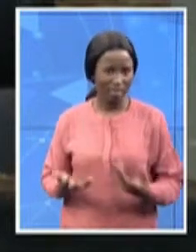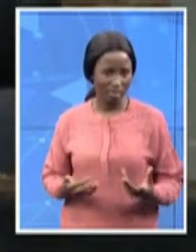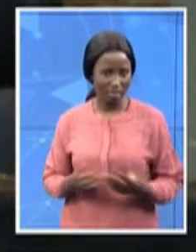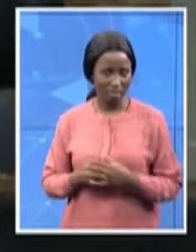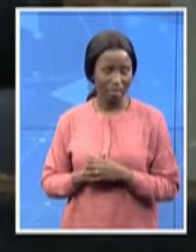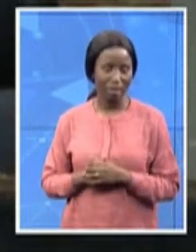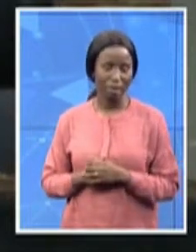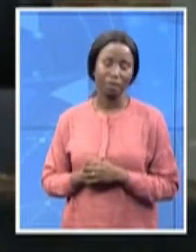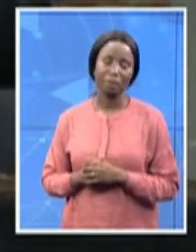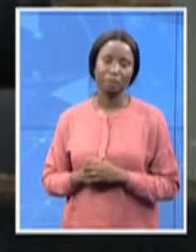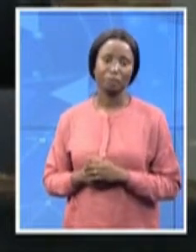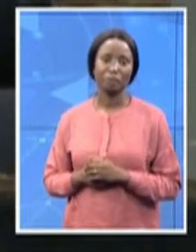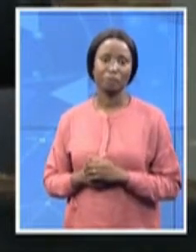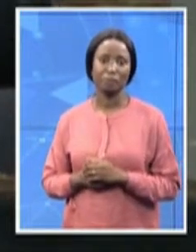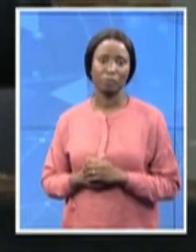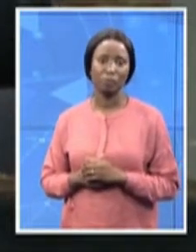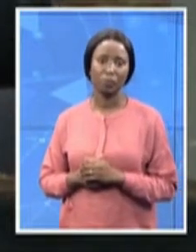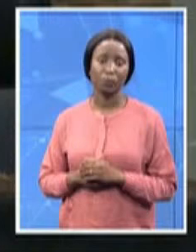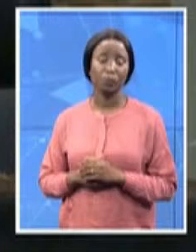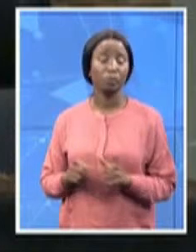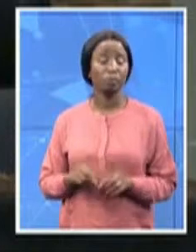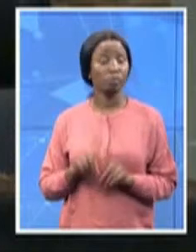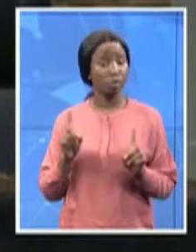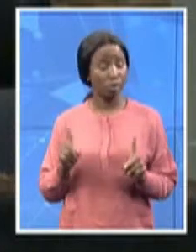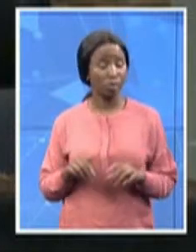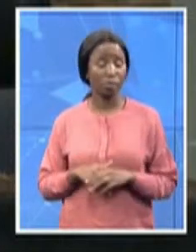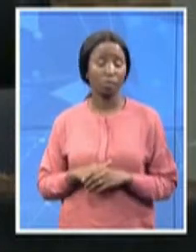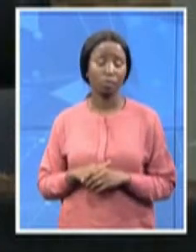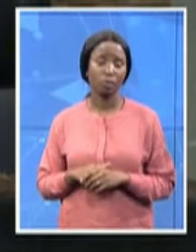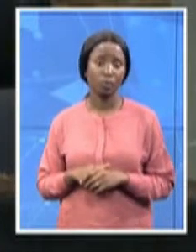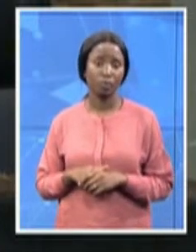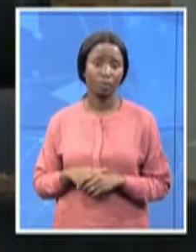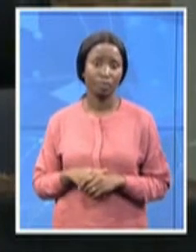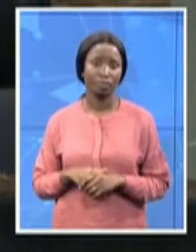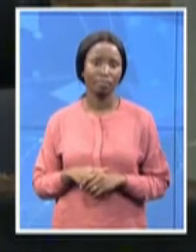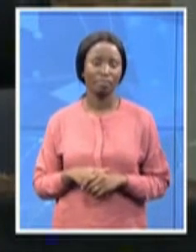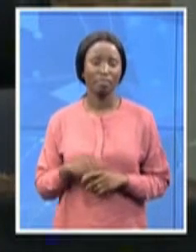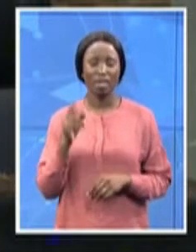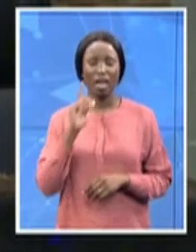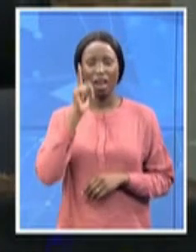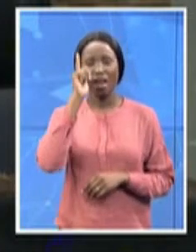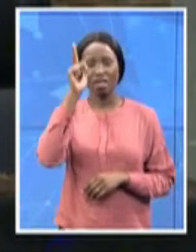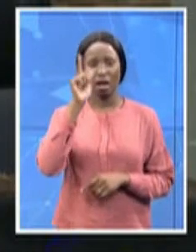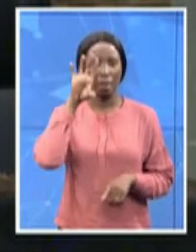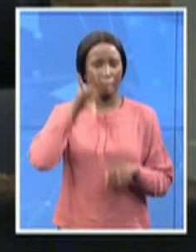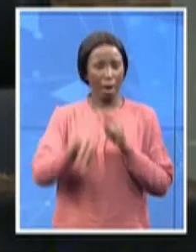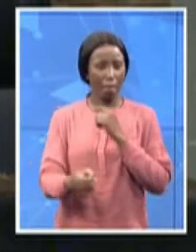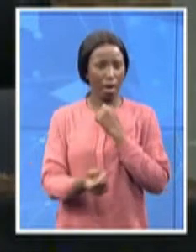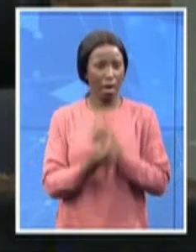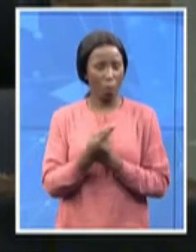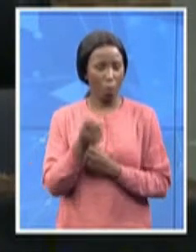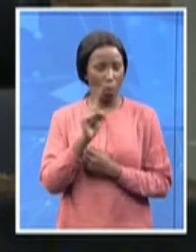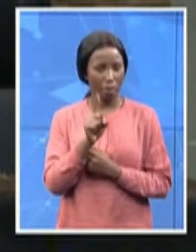However, it turned out that the leader of the opposition, in framing his question,